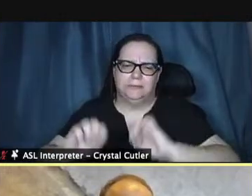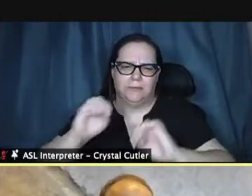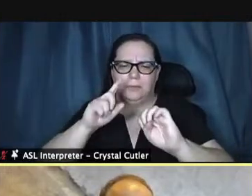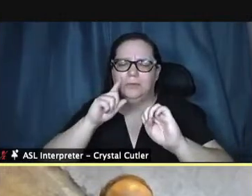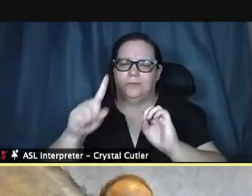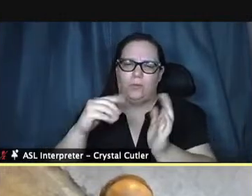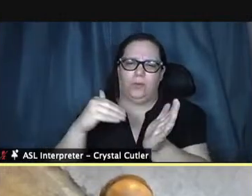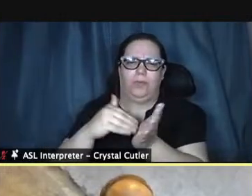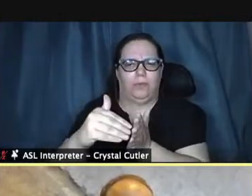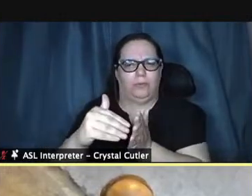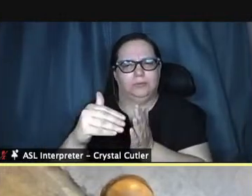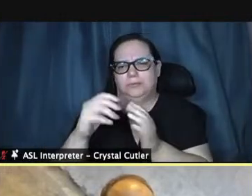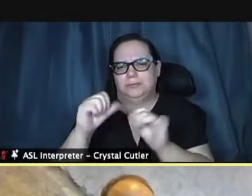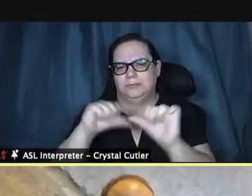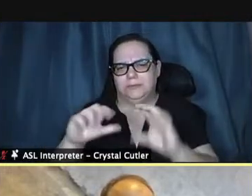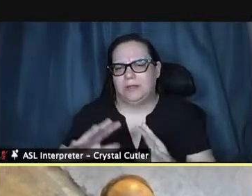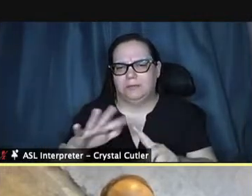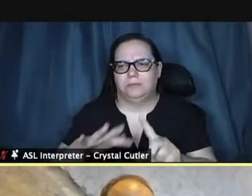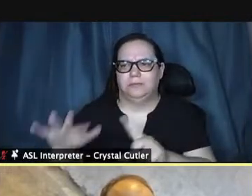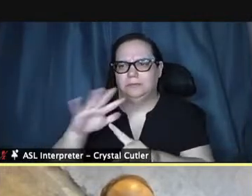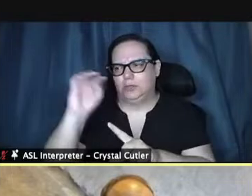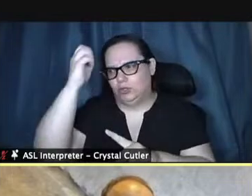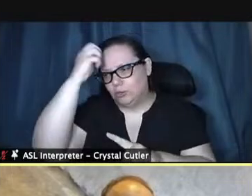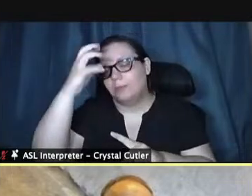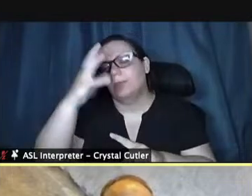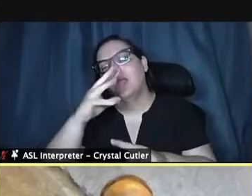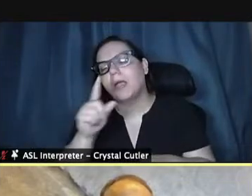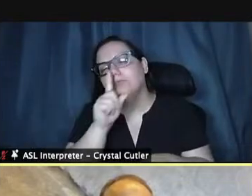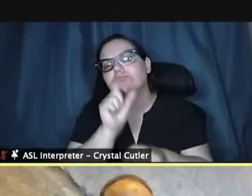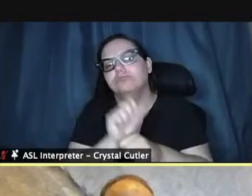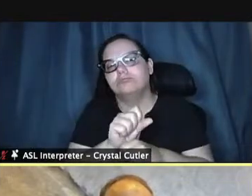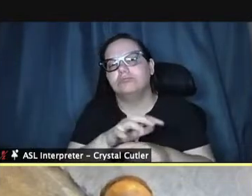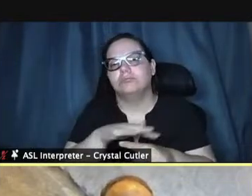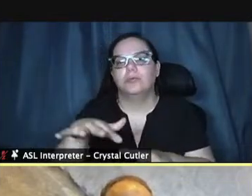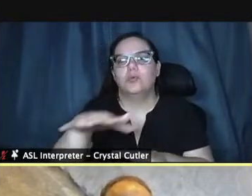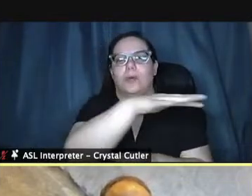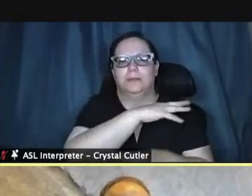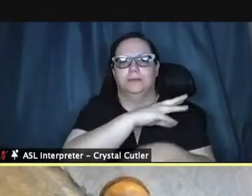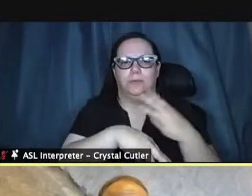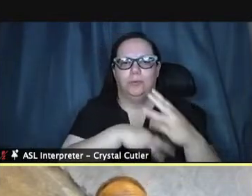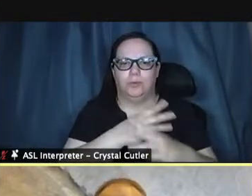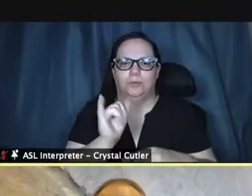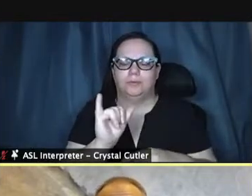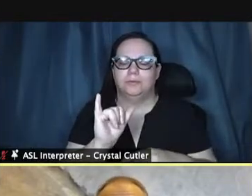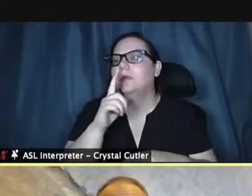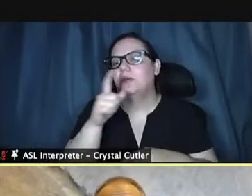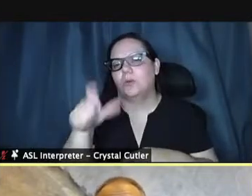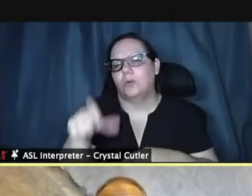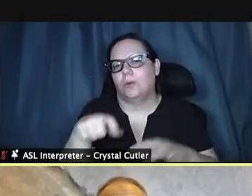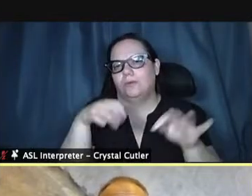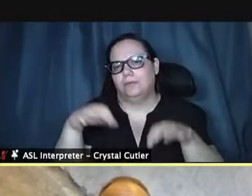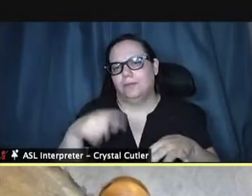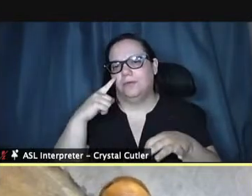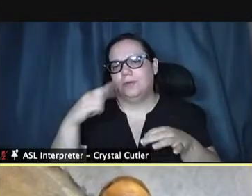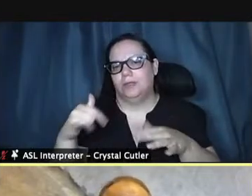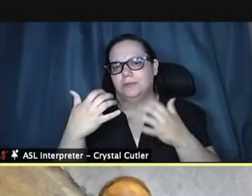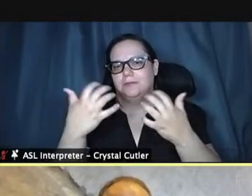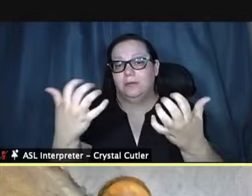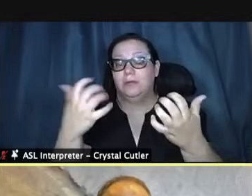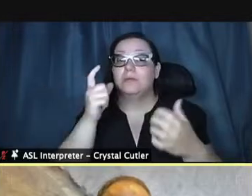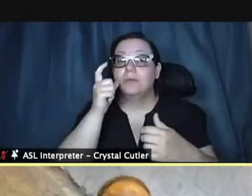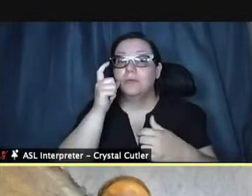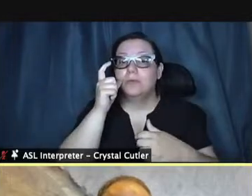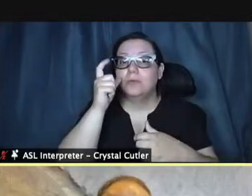across Europe and indeed the rest of the world. I don't need to explain to this audience that the moon has immense scientific